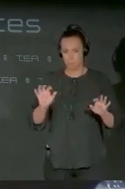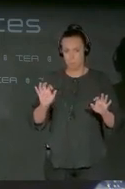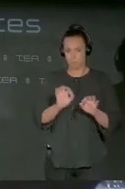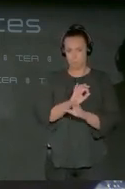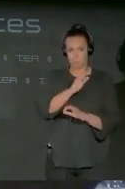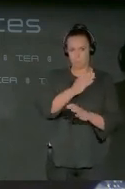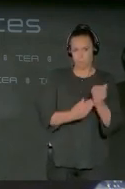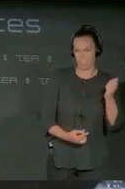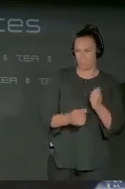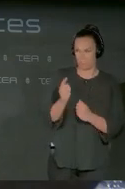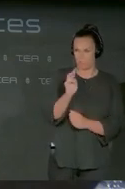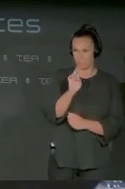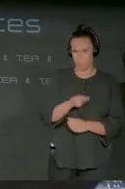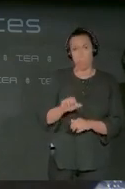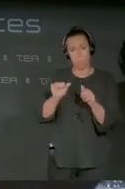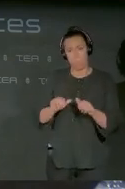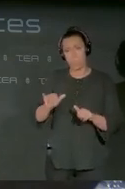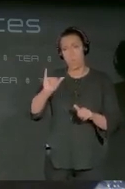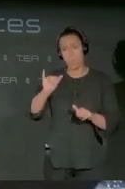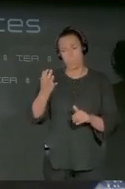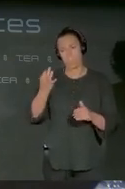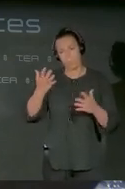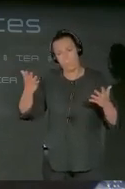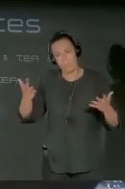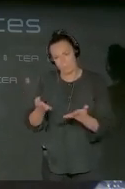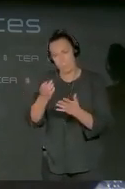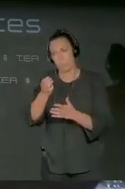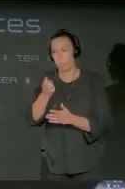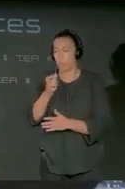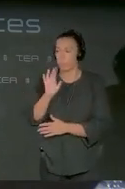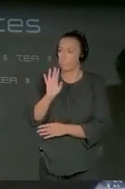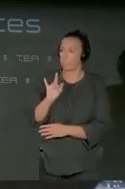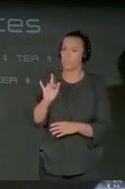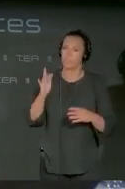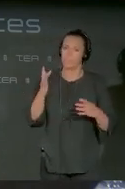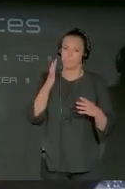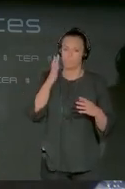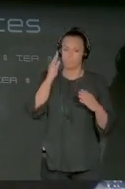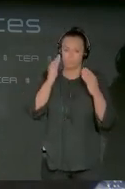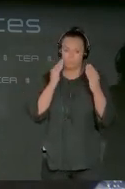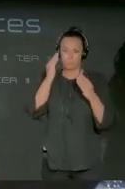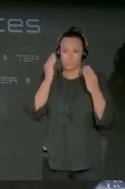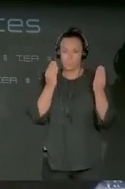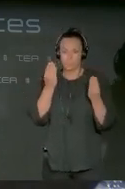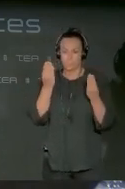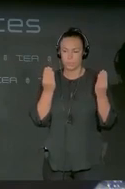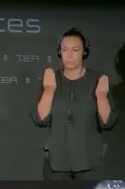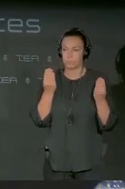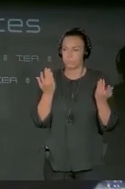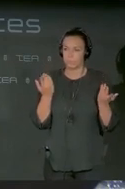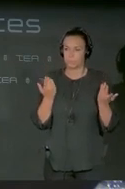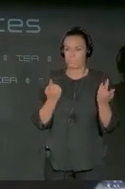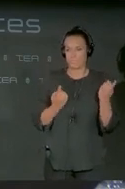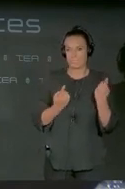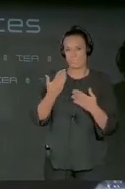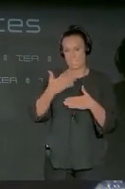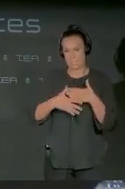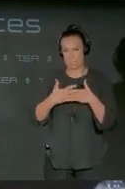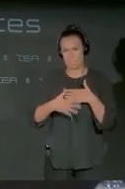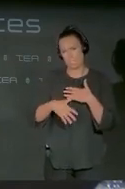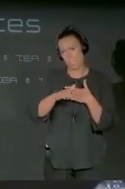the impact itself would be much more limited than doing what Creative Europe Program is doing, focusing the